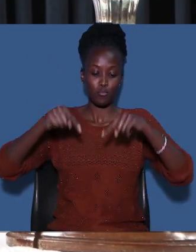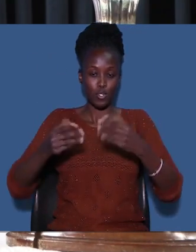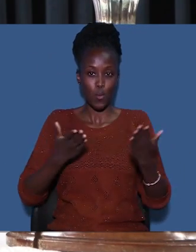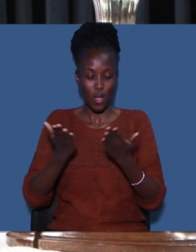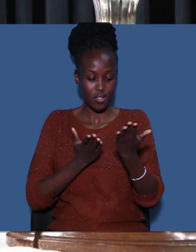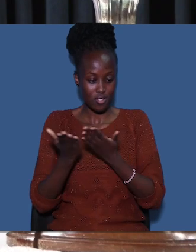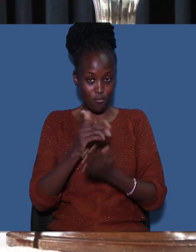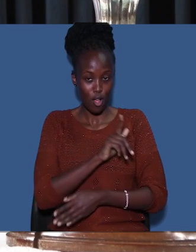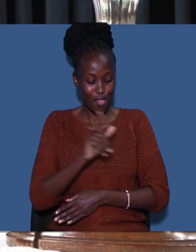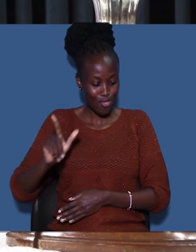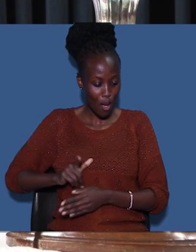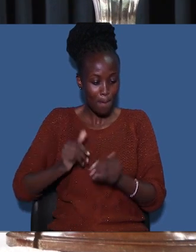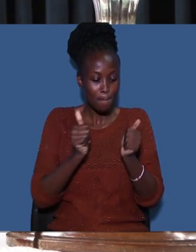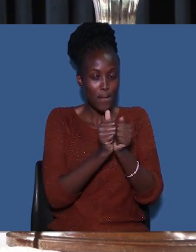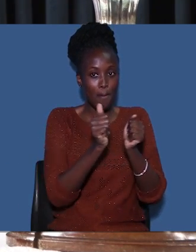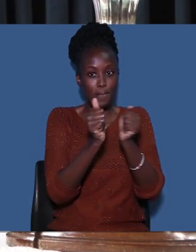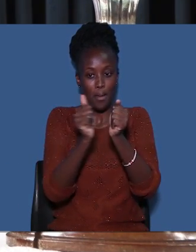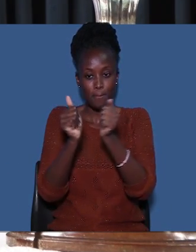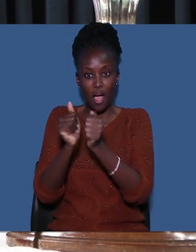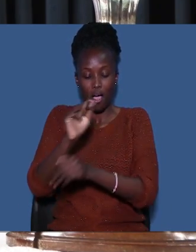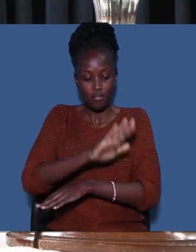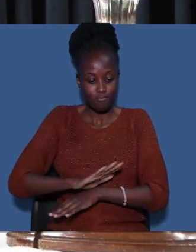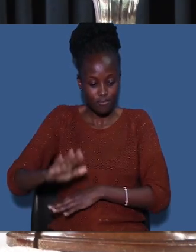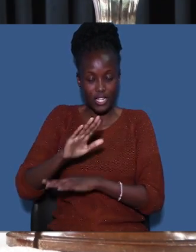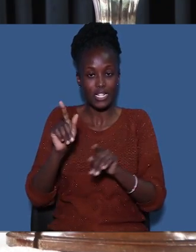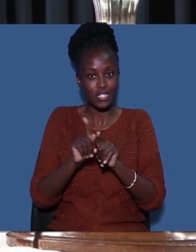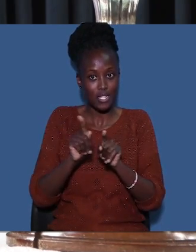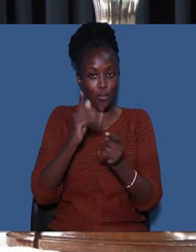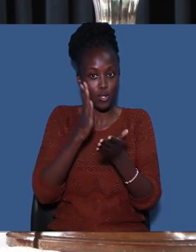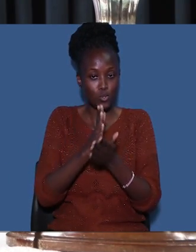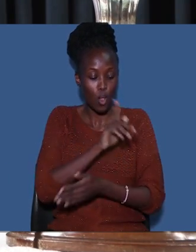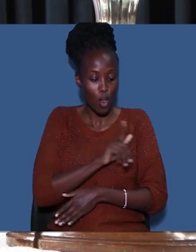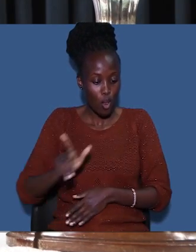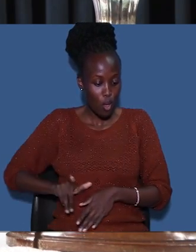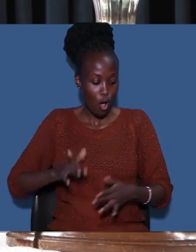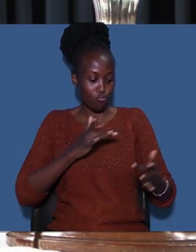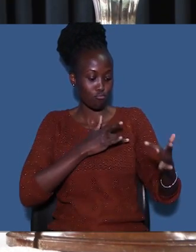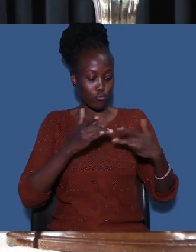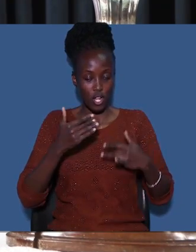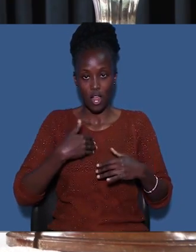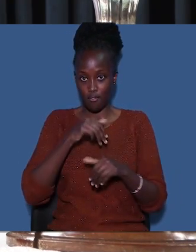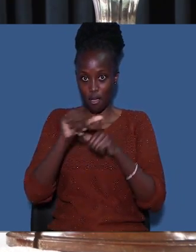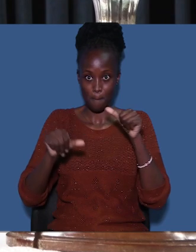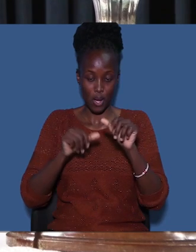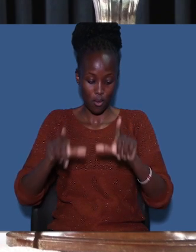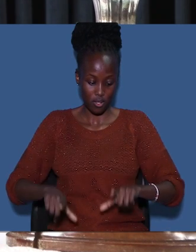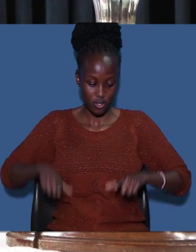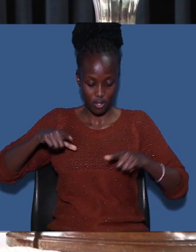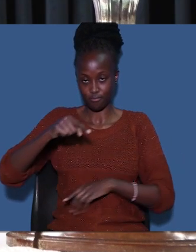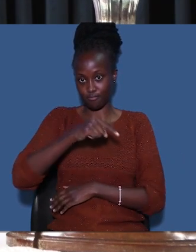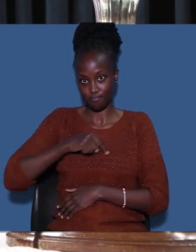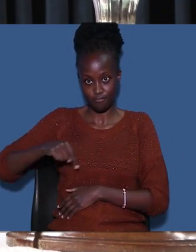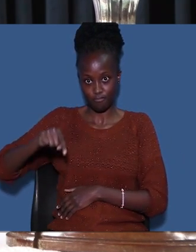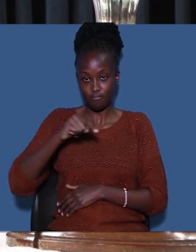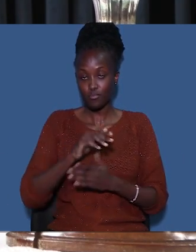are. He remains very interested in each and every one of our lives. He told them that he was to take first